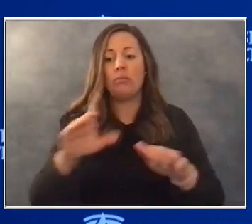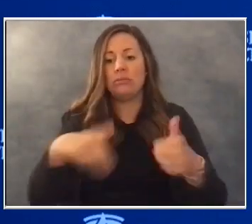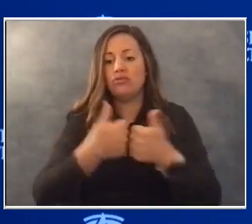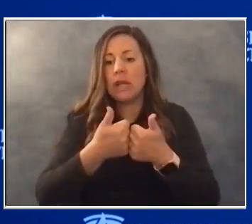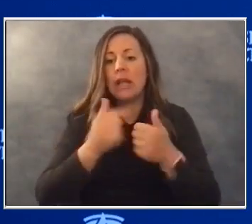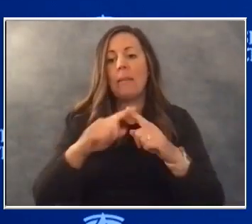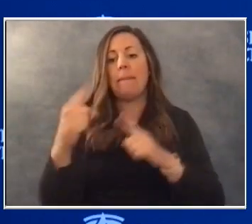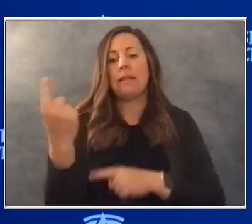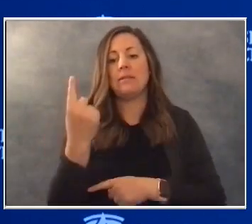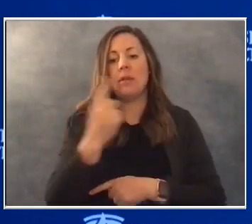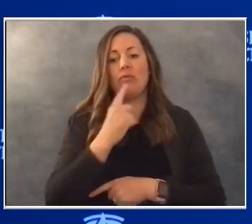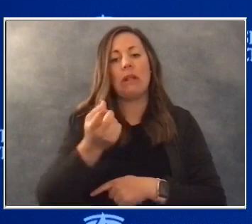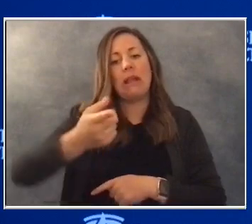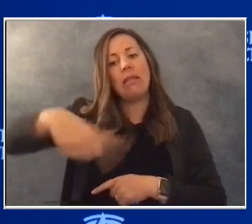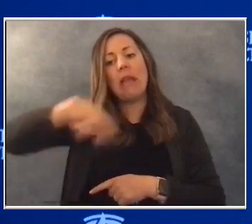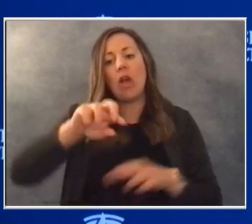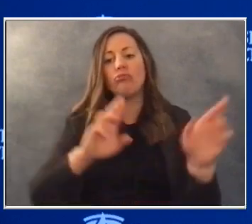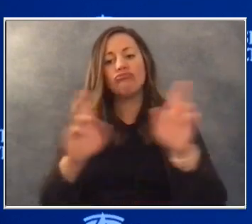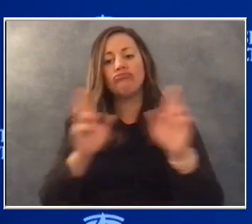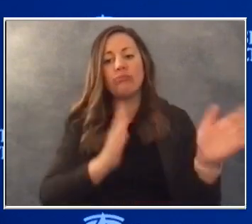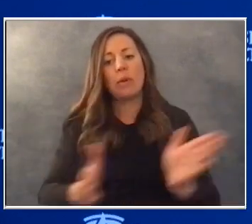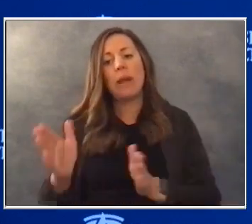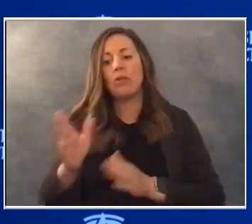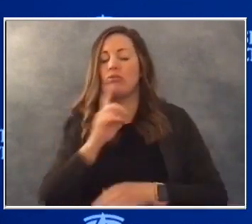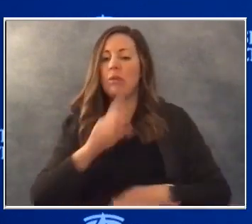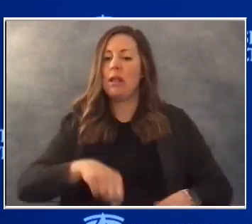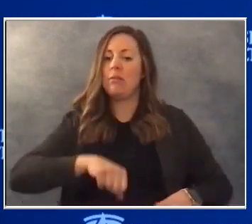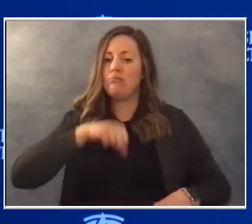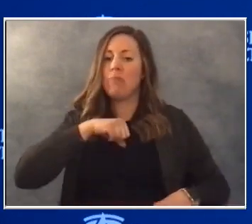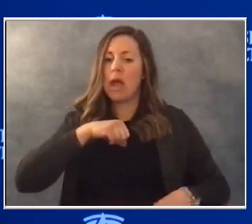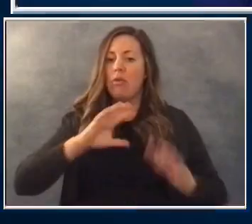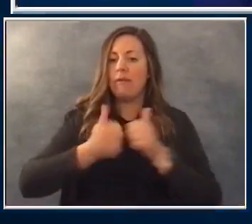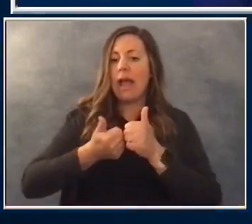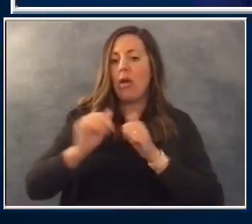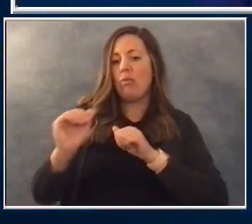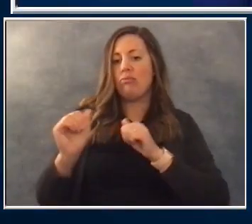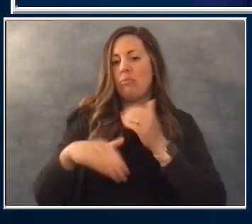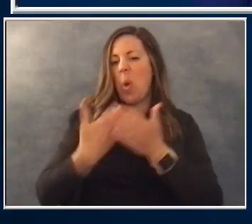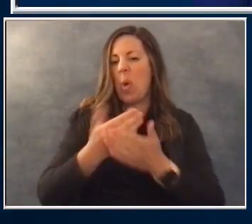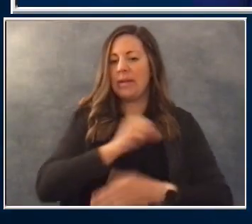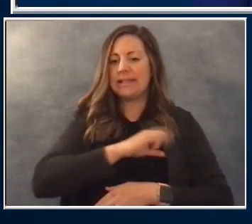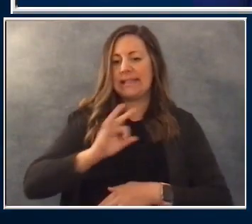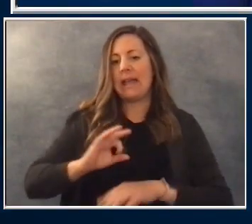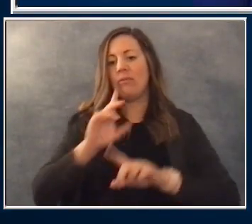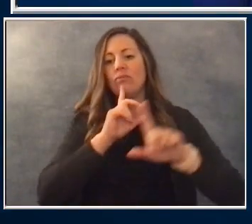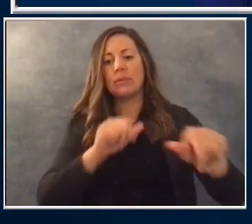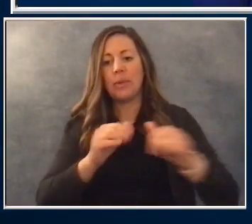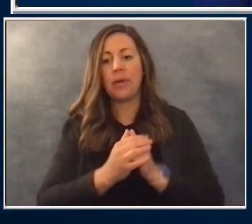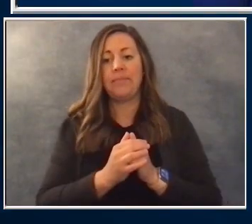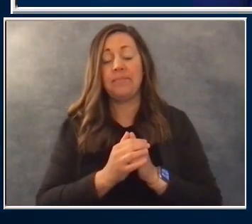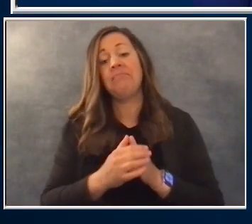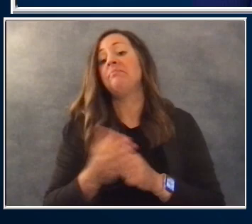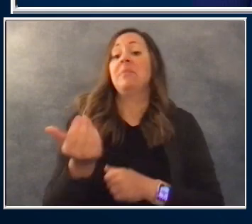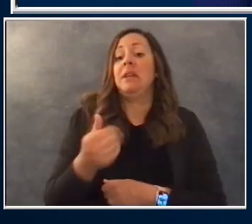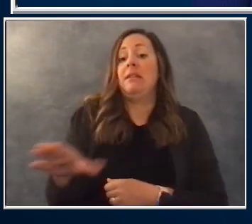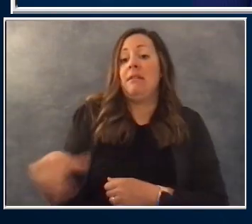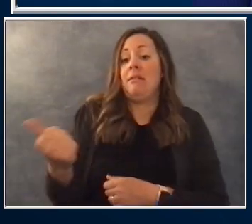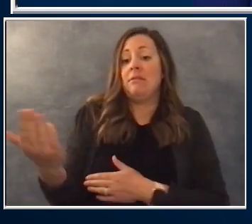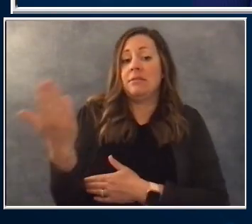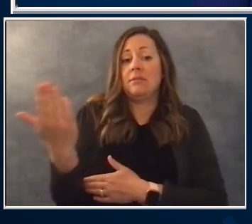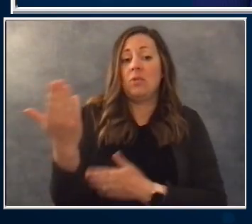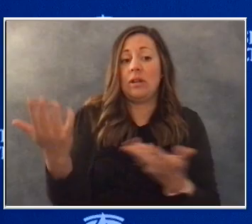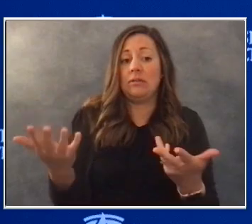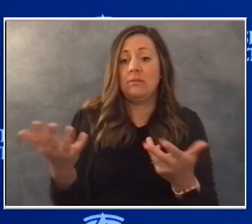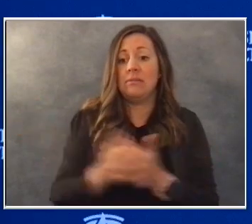completely prepared for, and we're extremely proud of how they responded. Dr. Kumer, anything else you can tell us this morning? Well, you